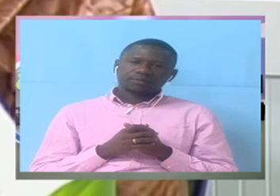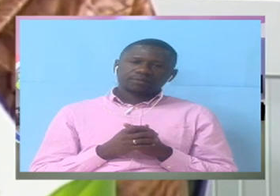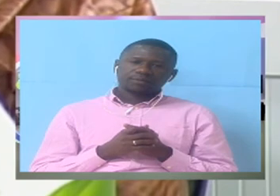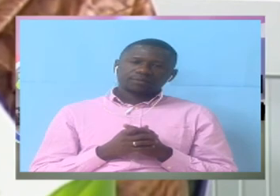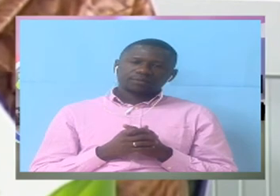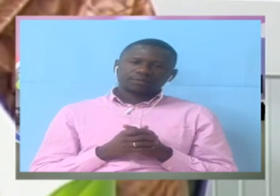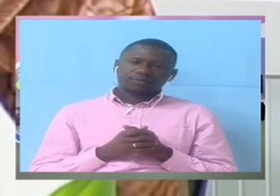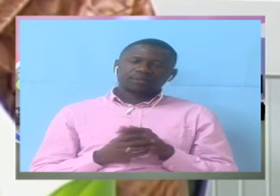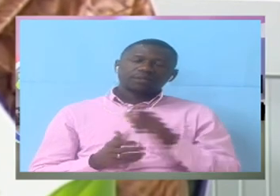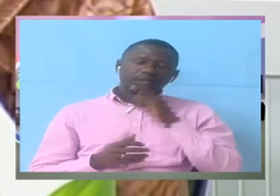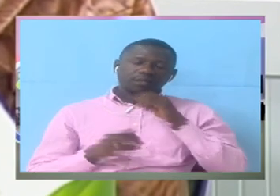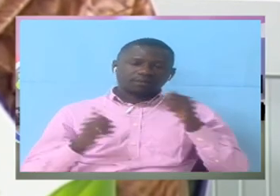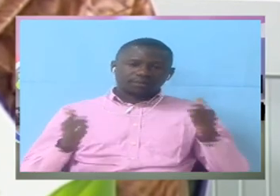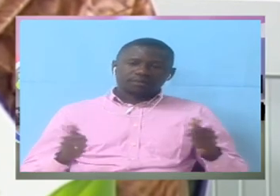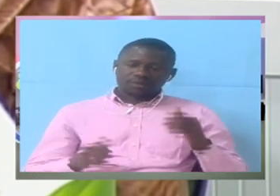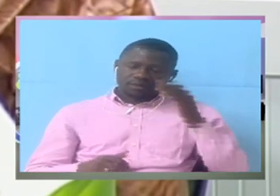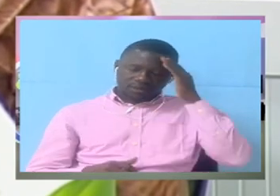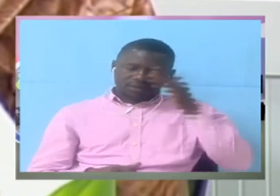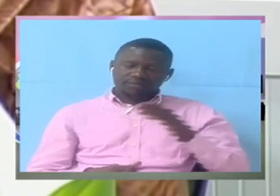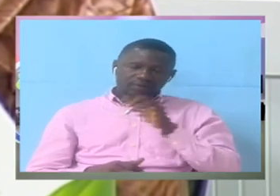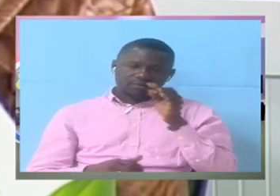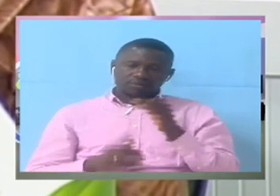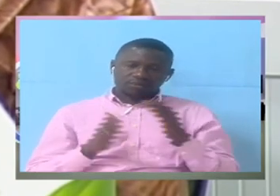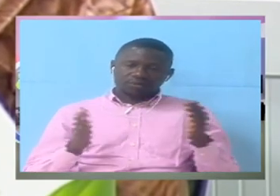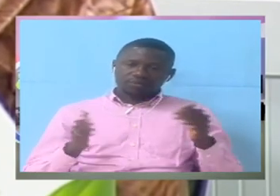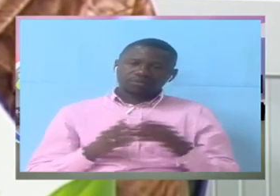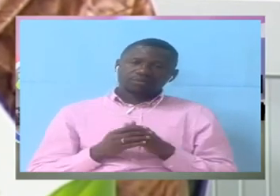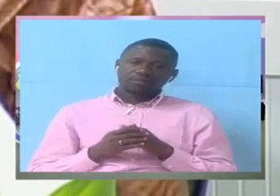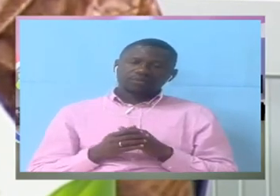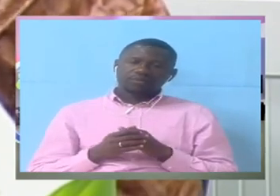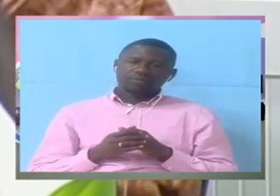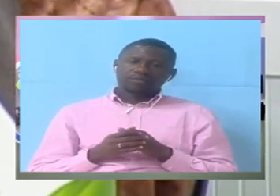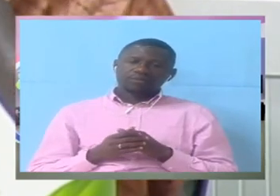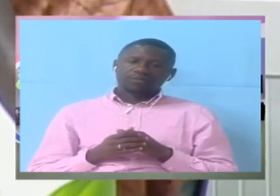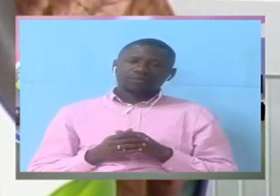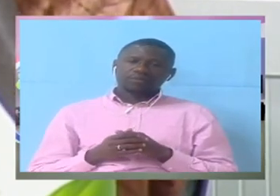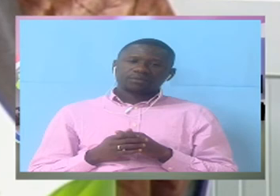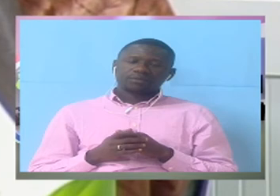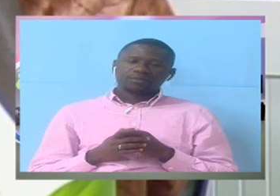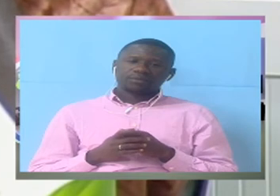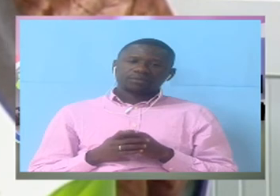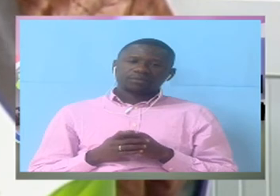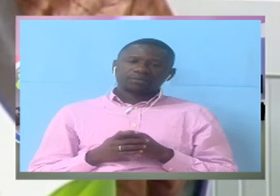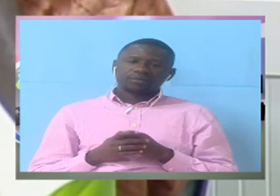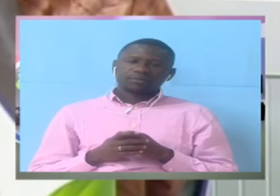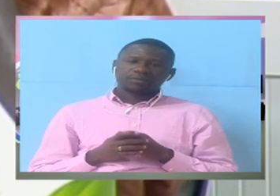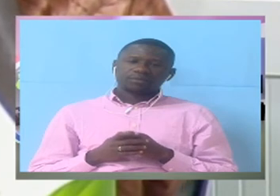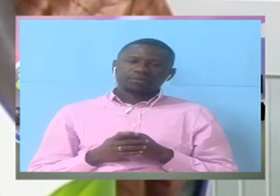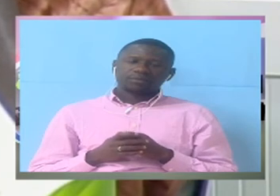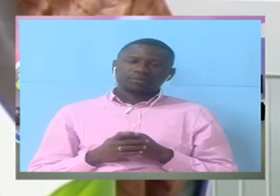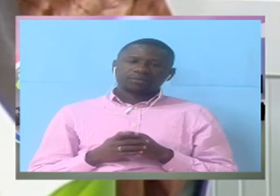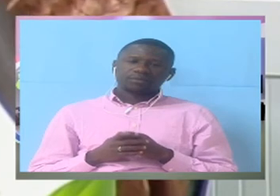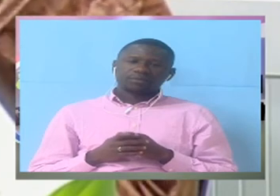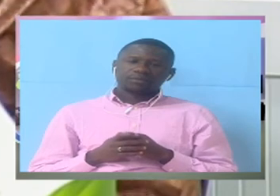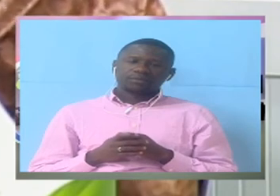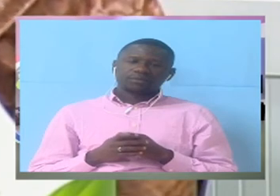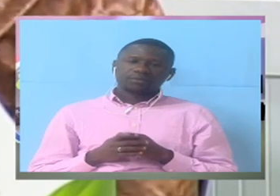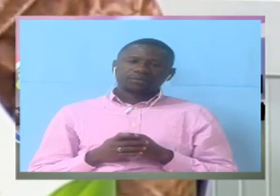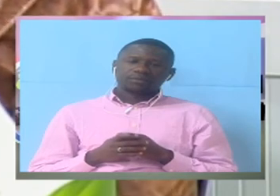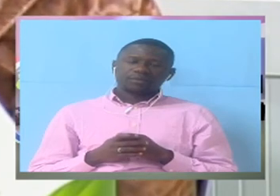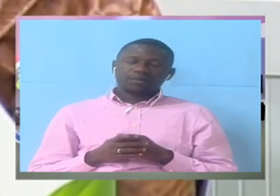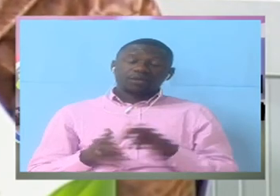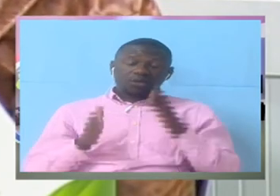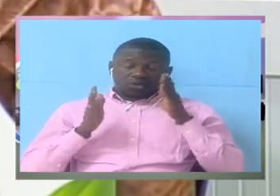Chairman. Chairman. Baraka bak. Thank you very much. Hadamadum hakilo nginta tamal agenta hadamadum nginta smart la